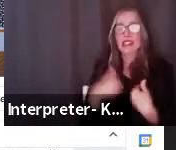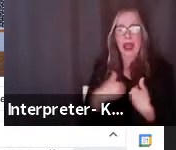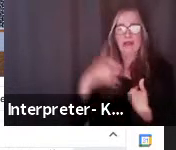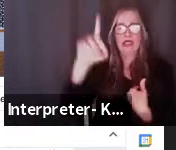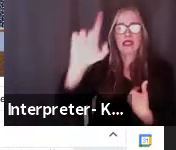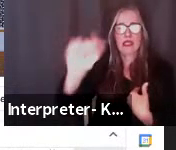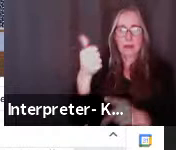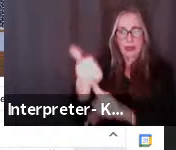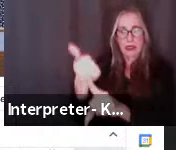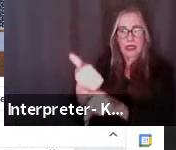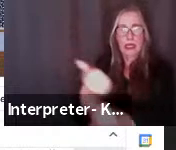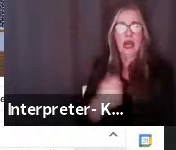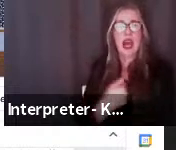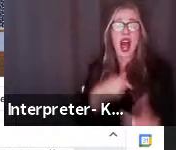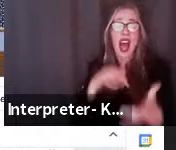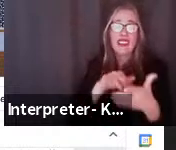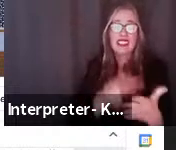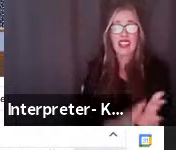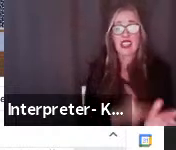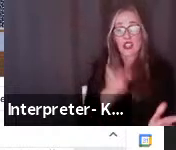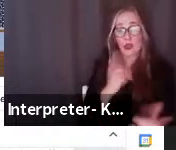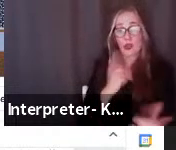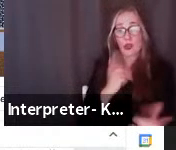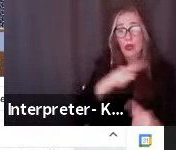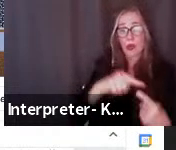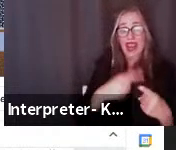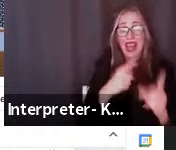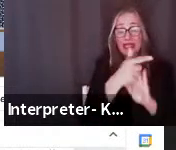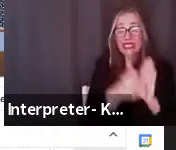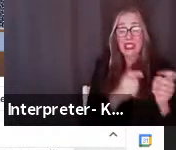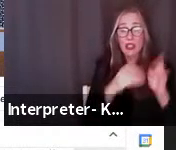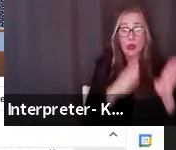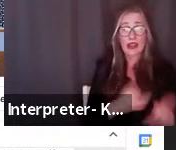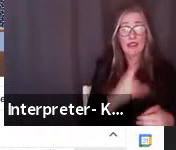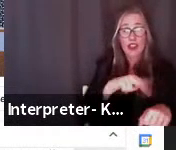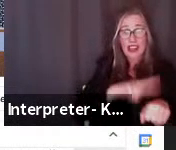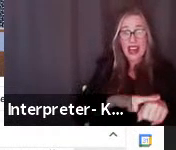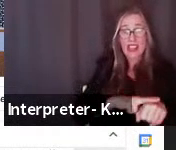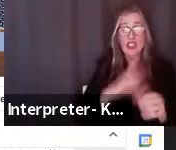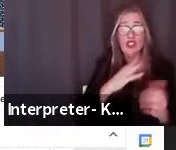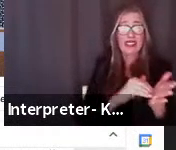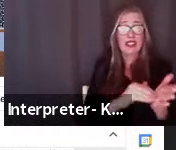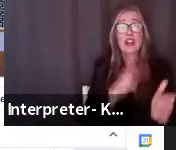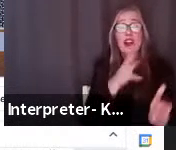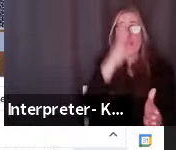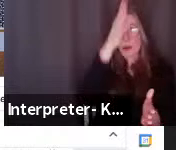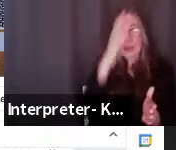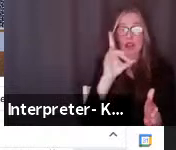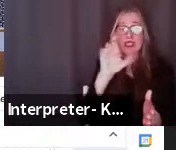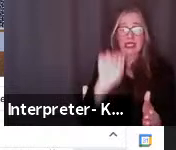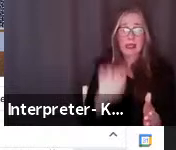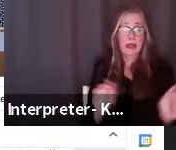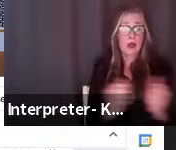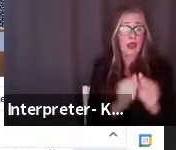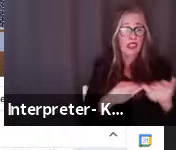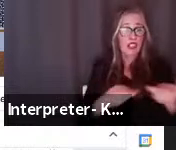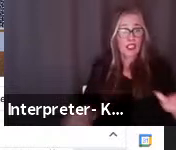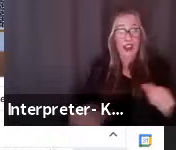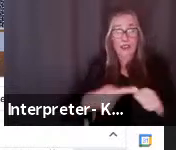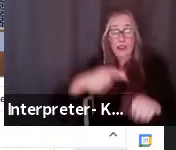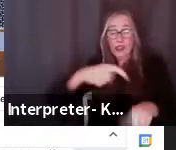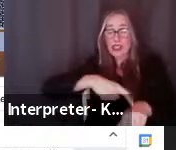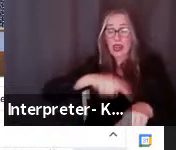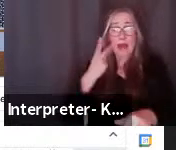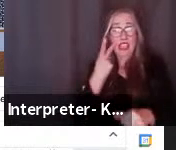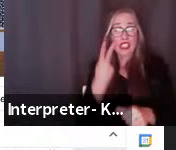the the period that i served as the legal director for the national center parents with disabilities and their children this first study i was looking at the national